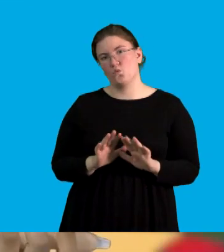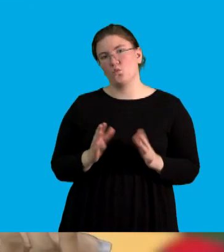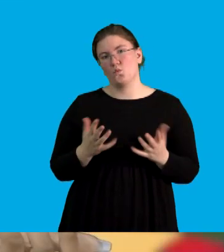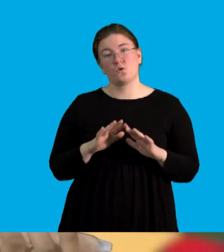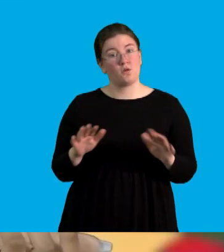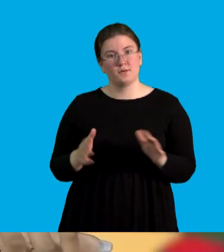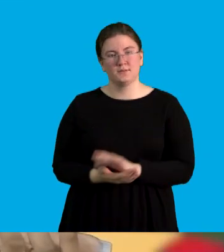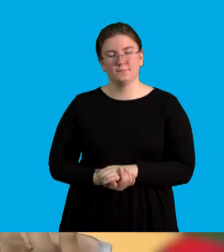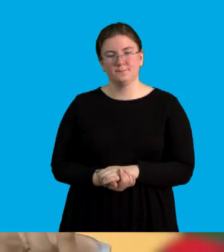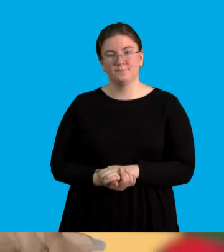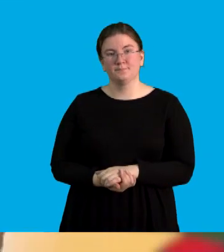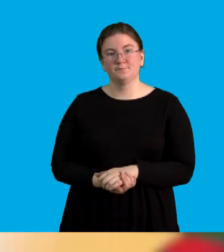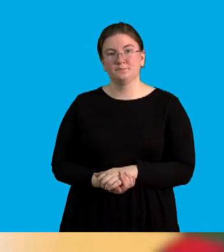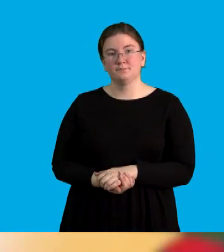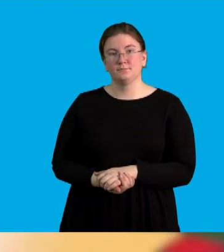environments.